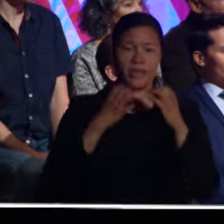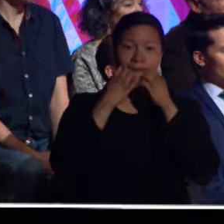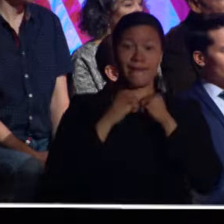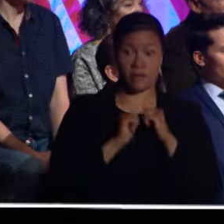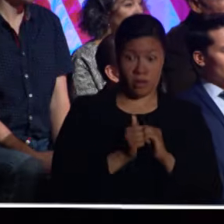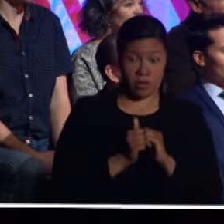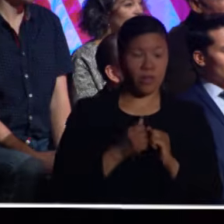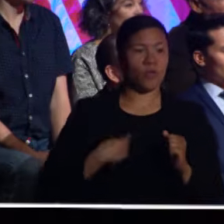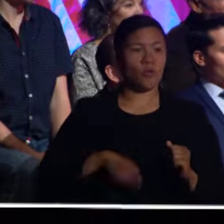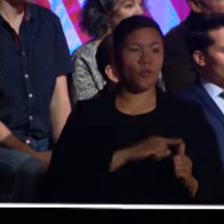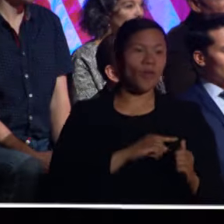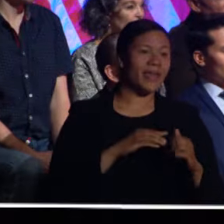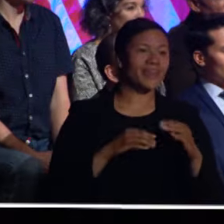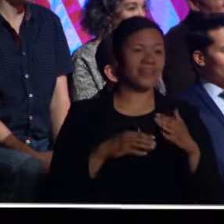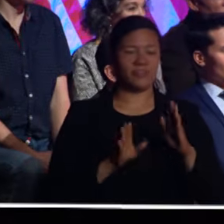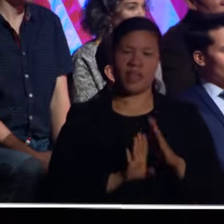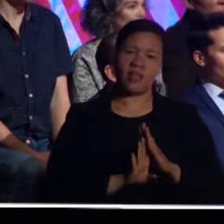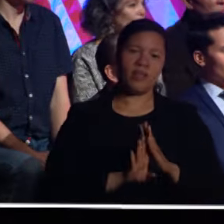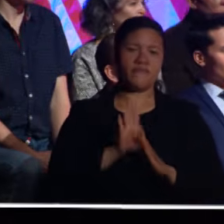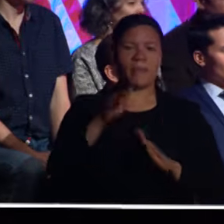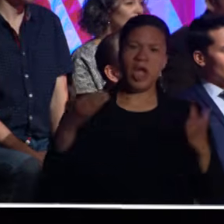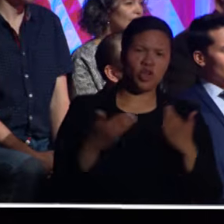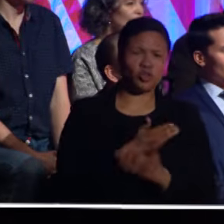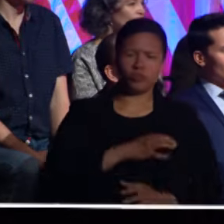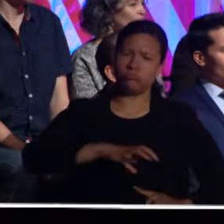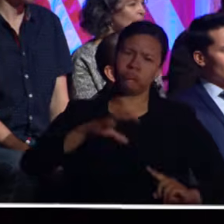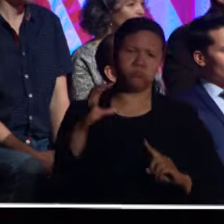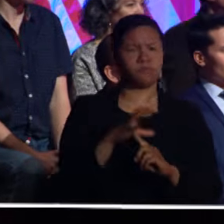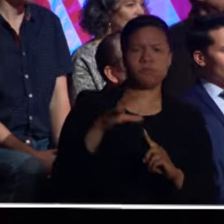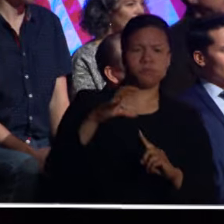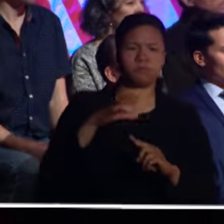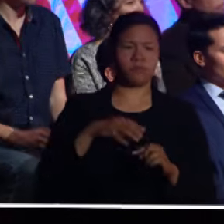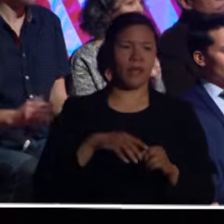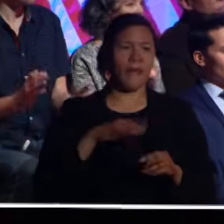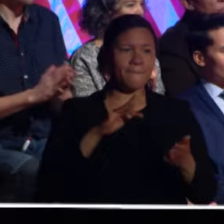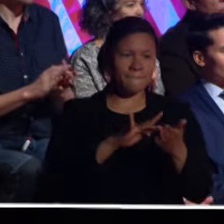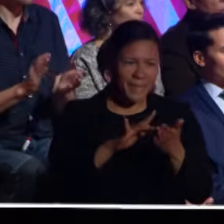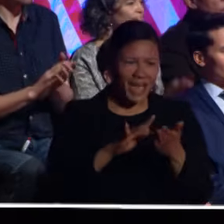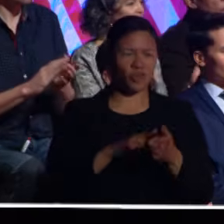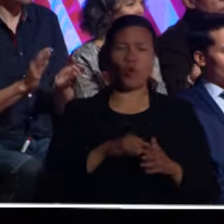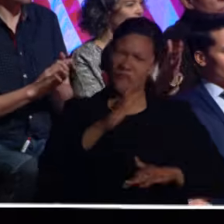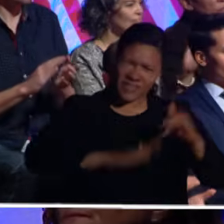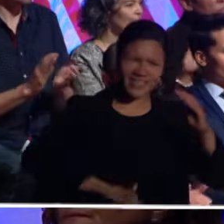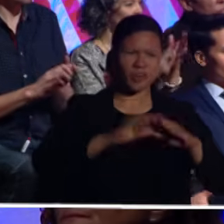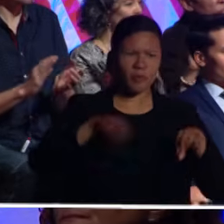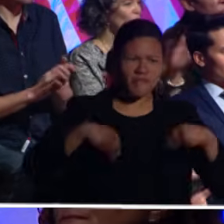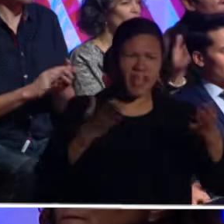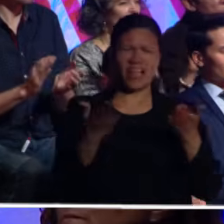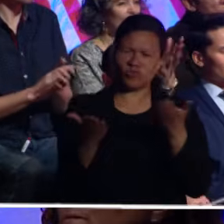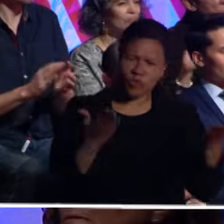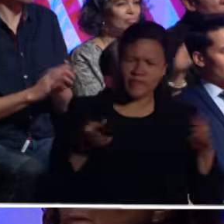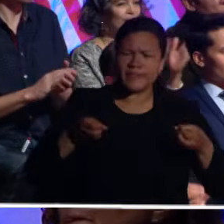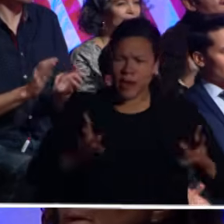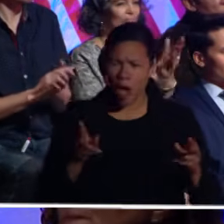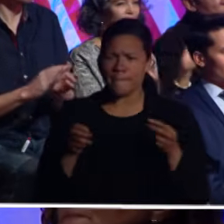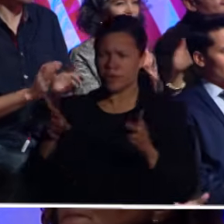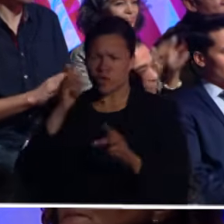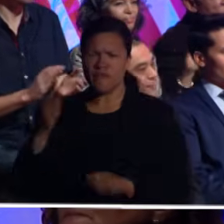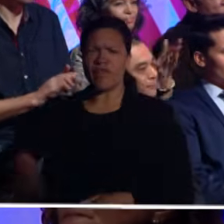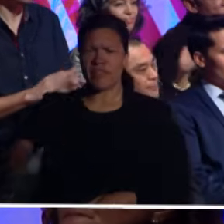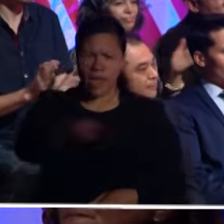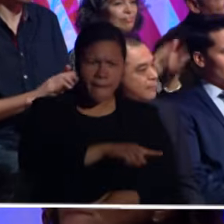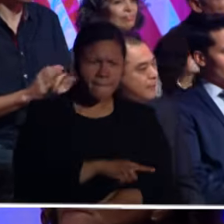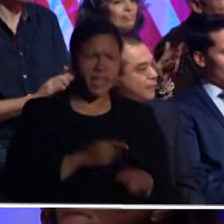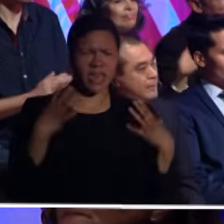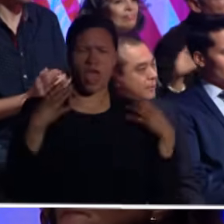new world-class medical facility that provides the services and opportunities and